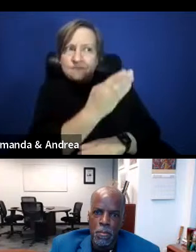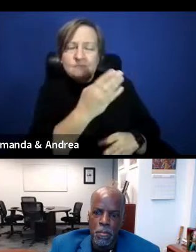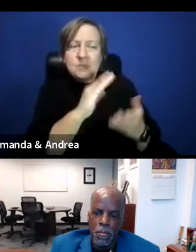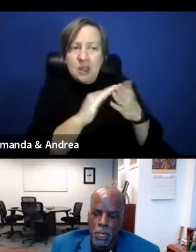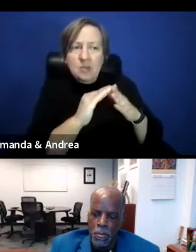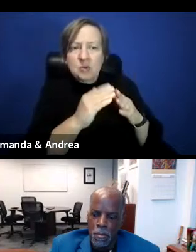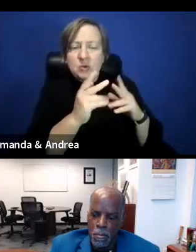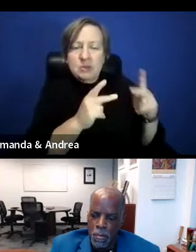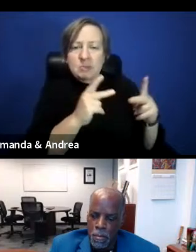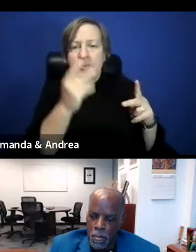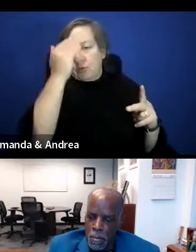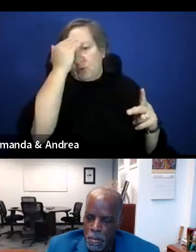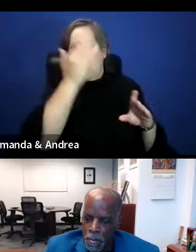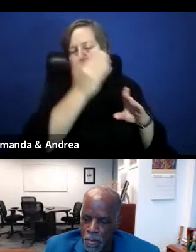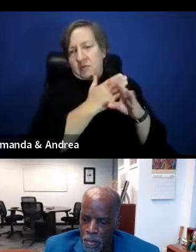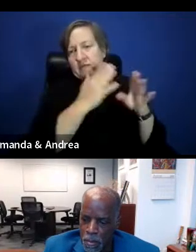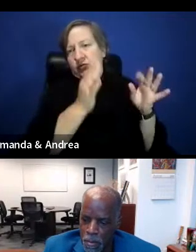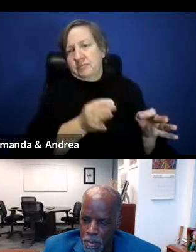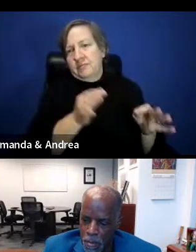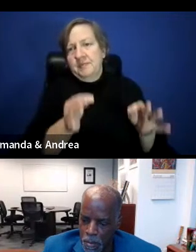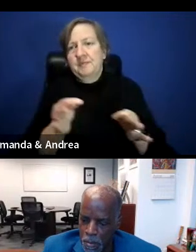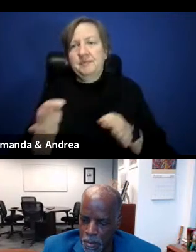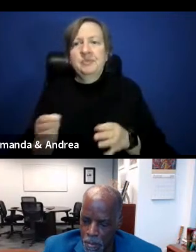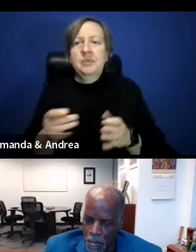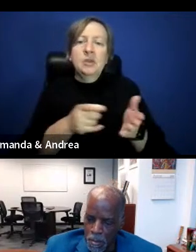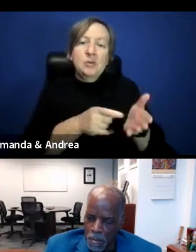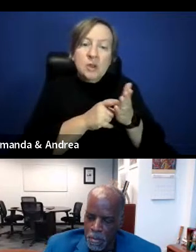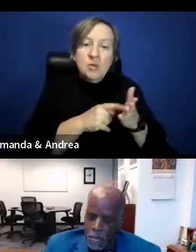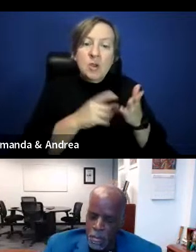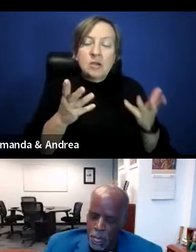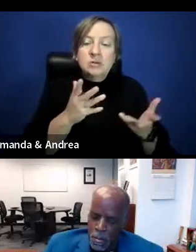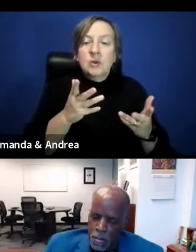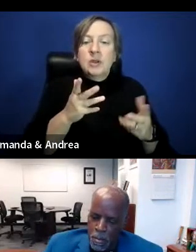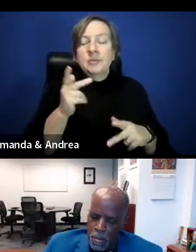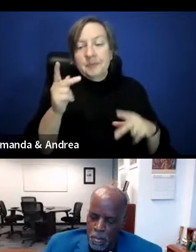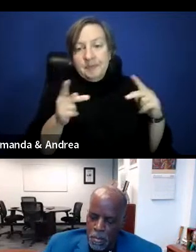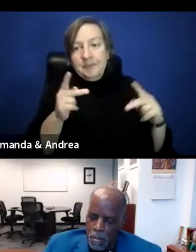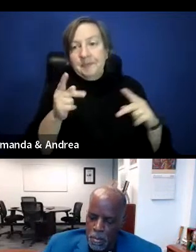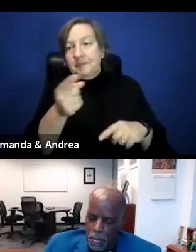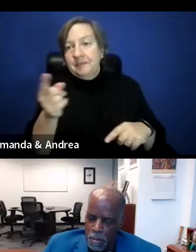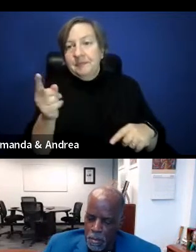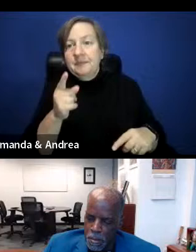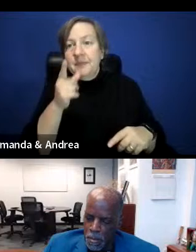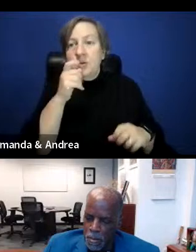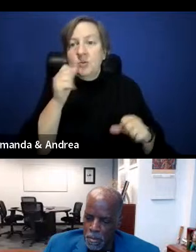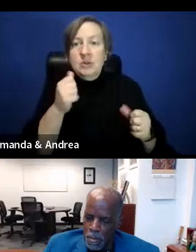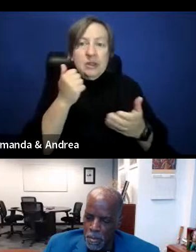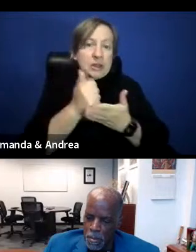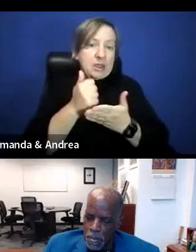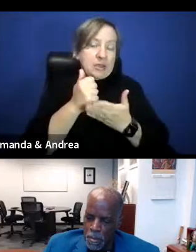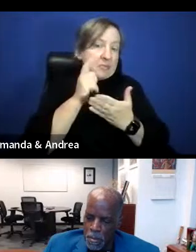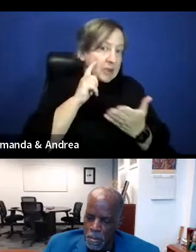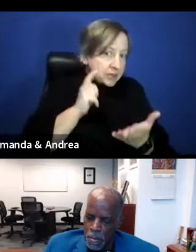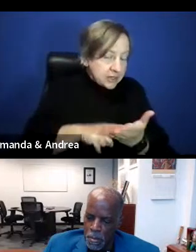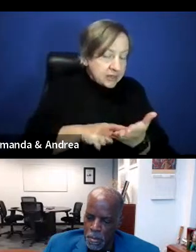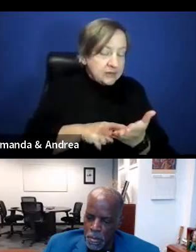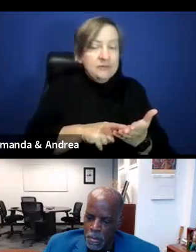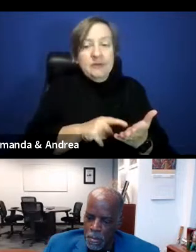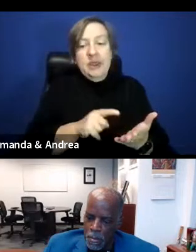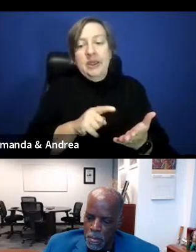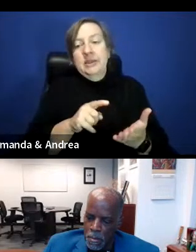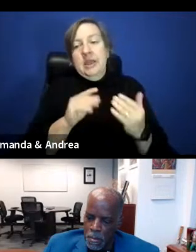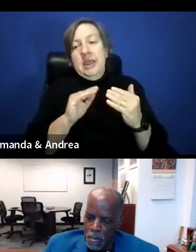this requires bringing in individuals who can help identify,